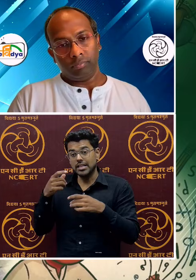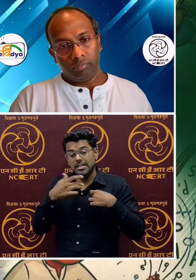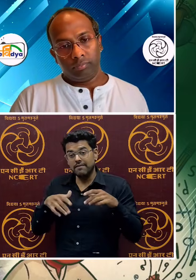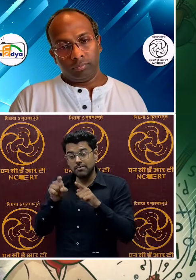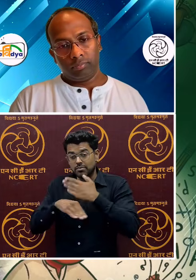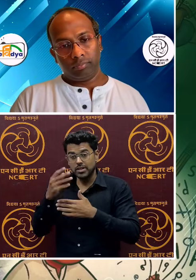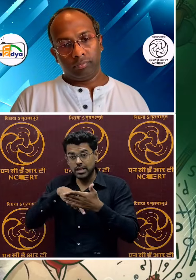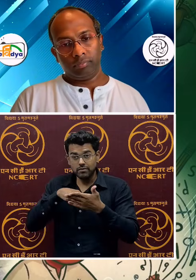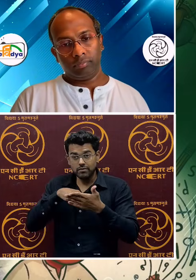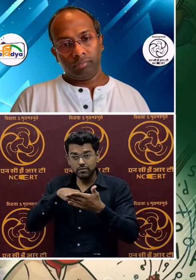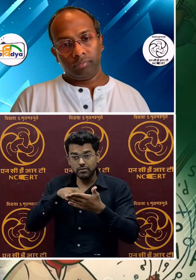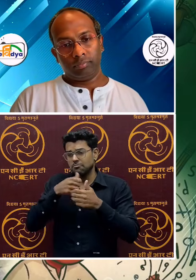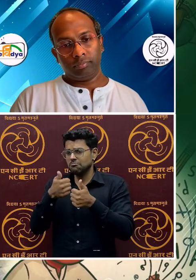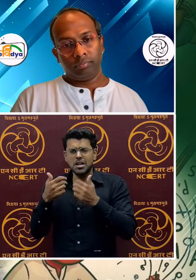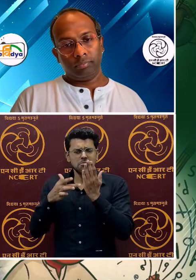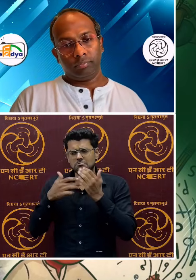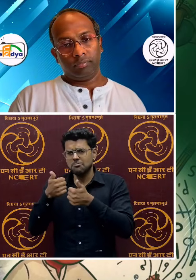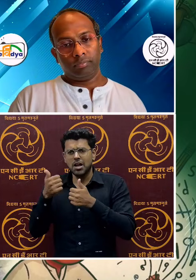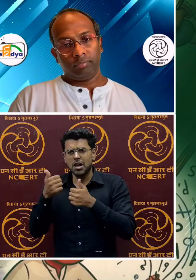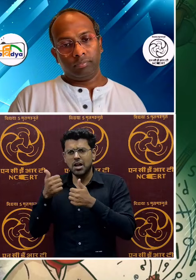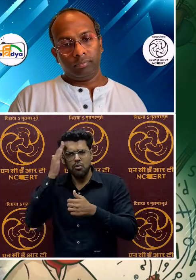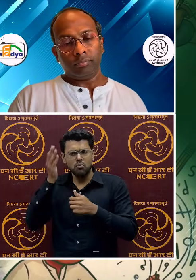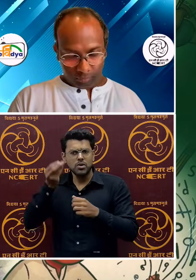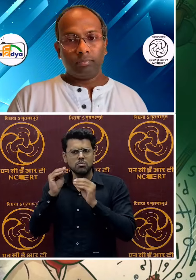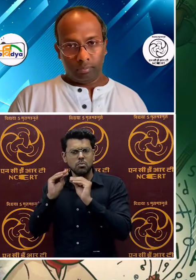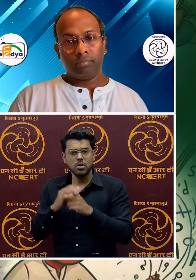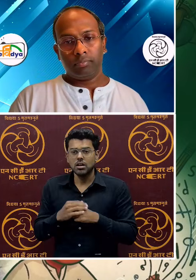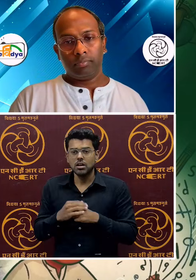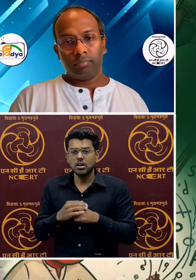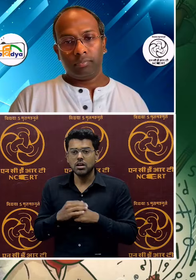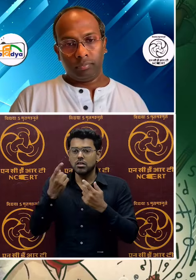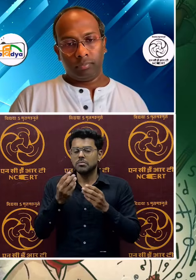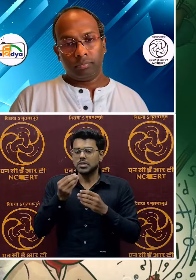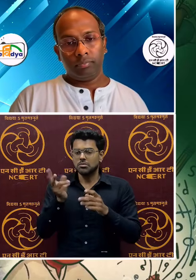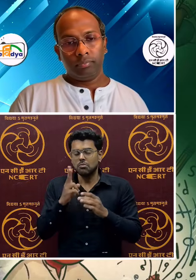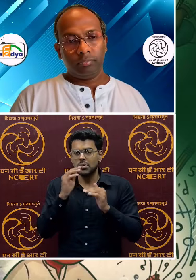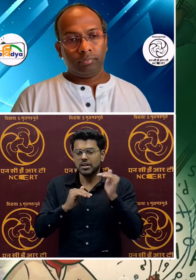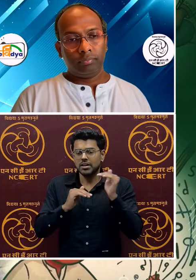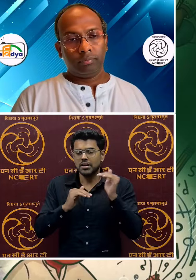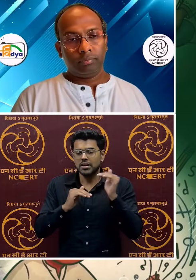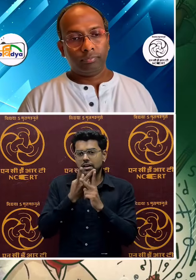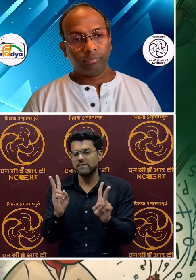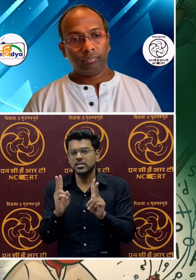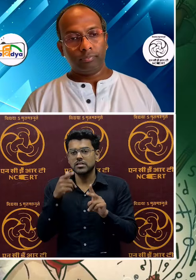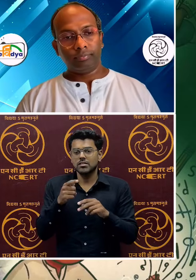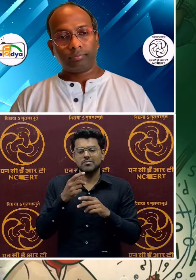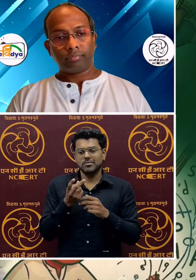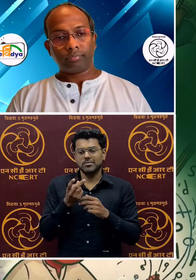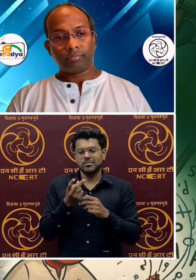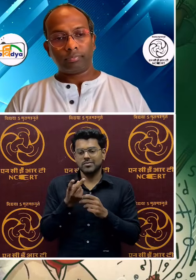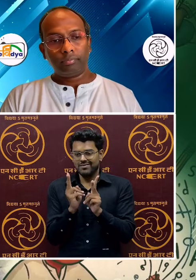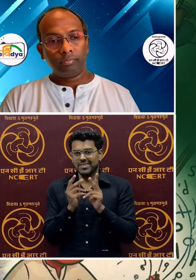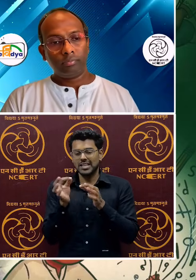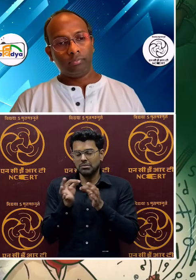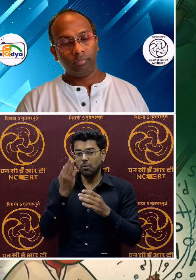technically developed, more sound, and of course more awareness is there. If we can just throw some light and give us a point of distinction, I